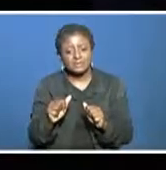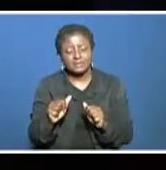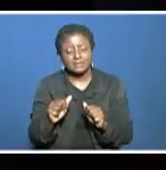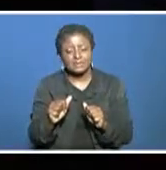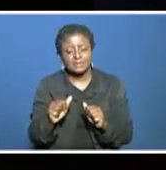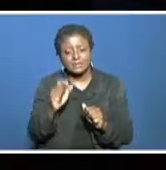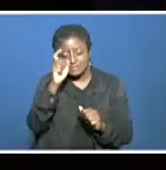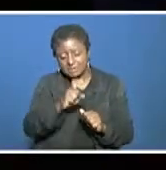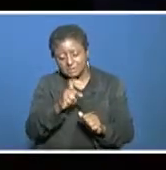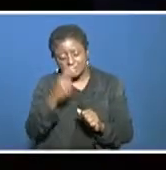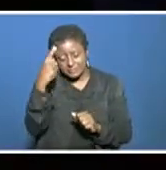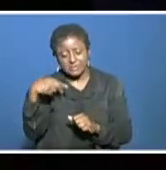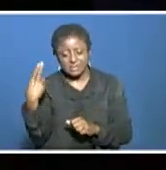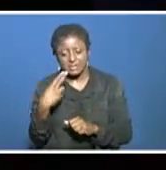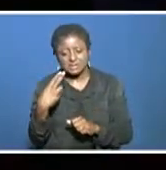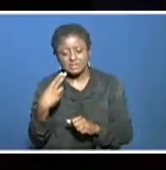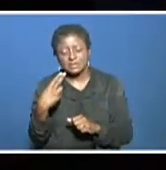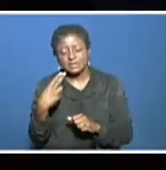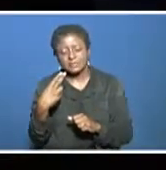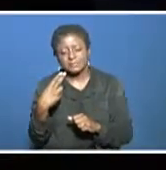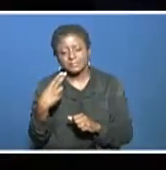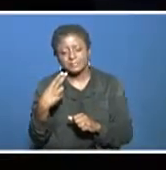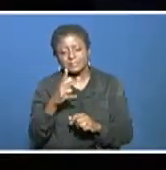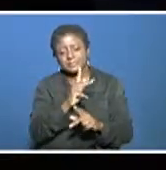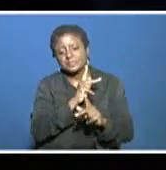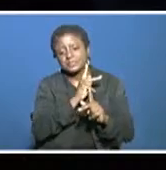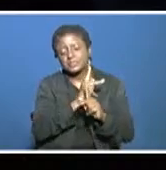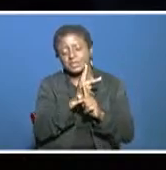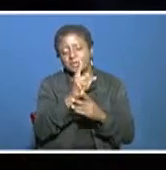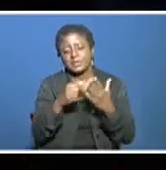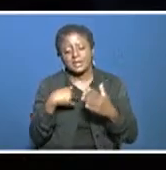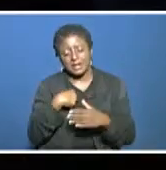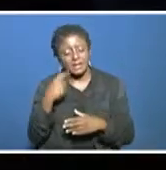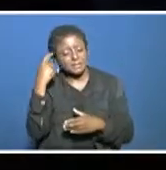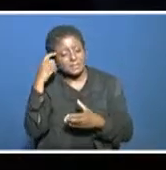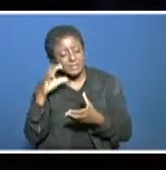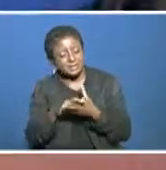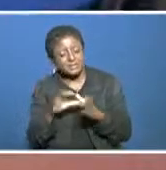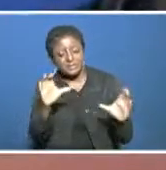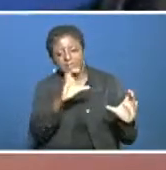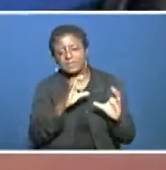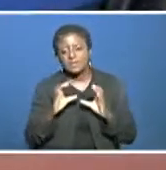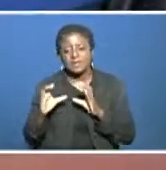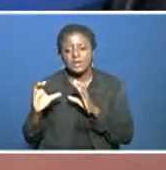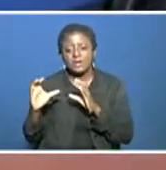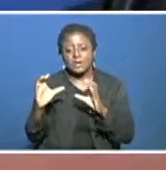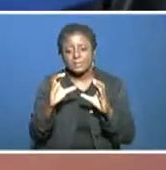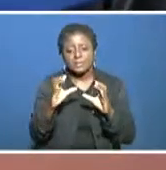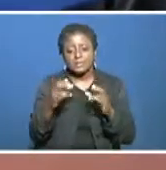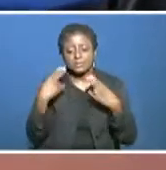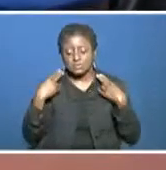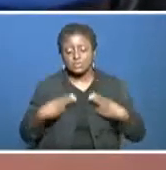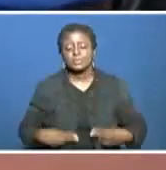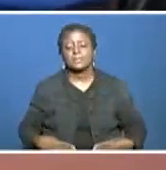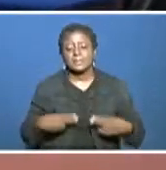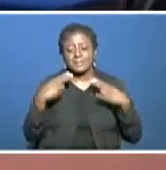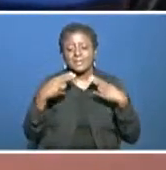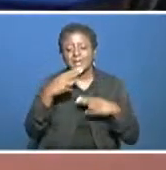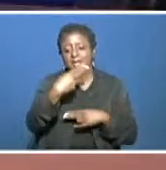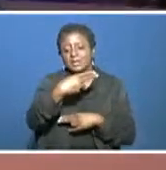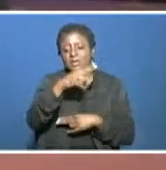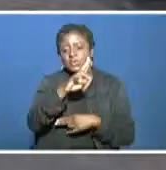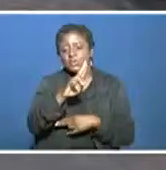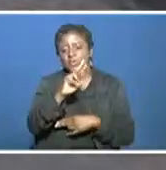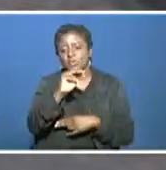is to protect that which I believe to be the common denominator of humanity. Referencing the economic policies of